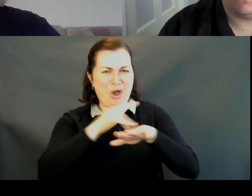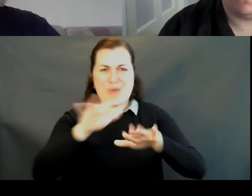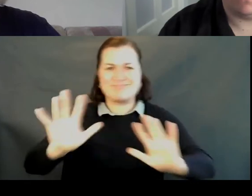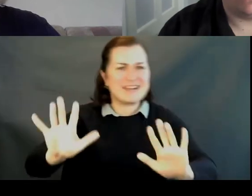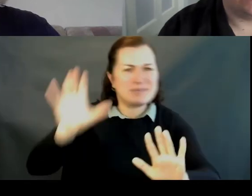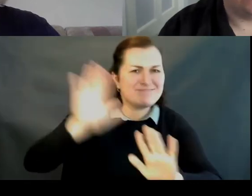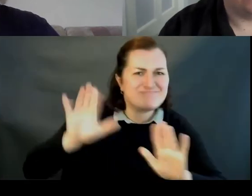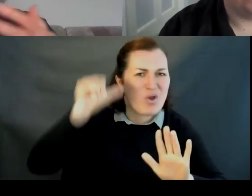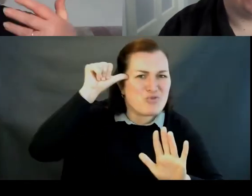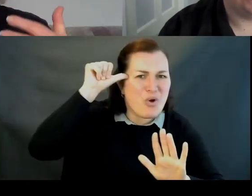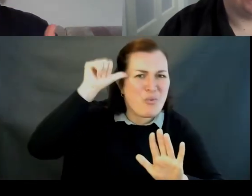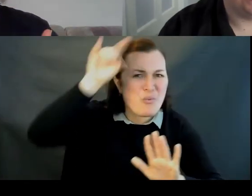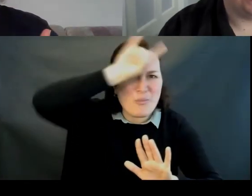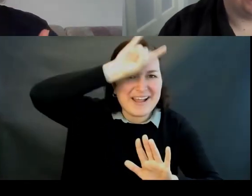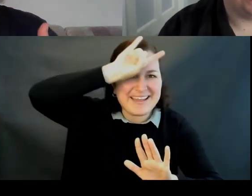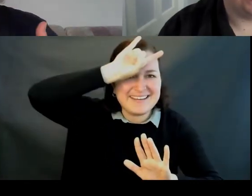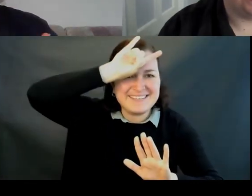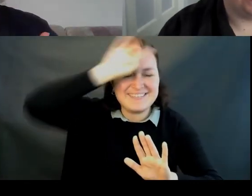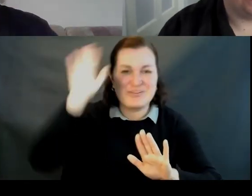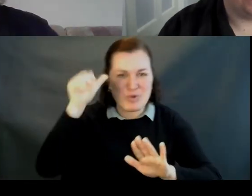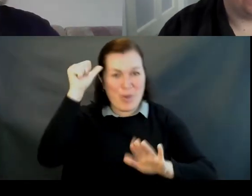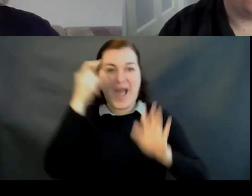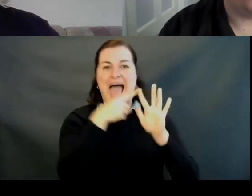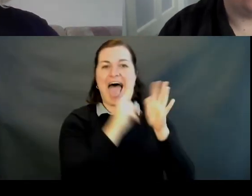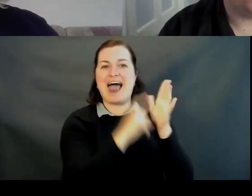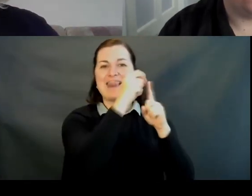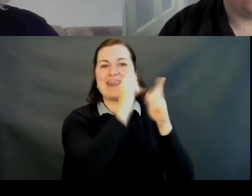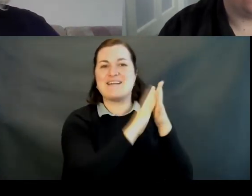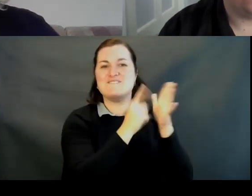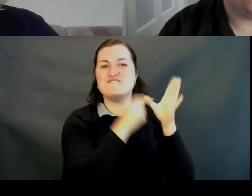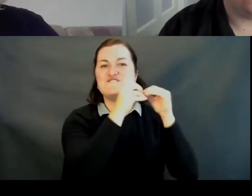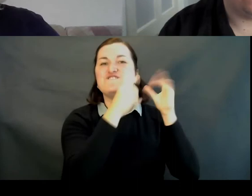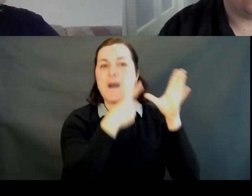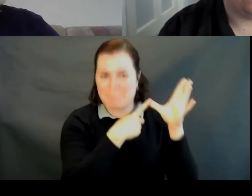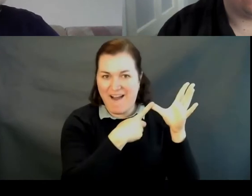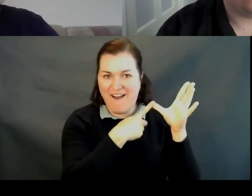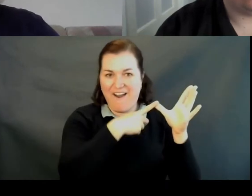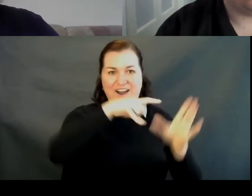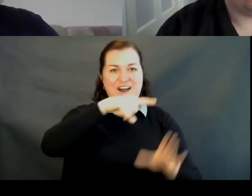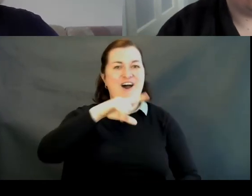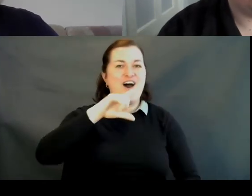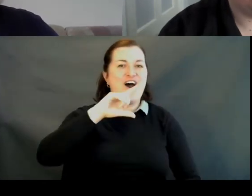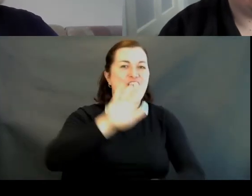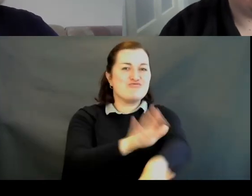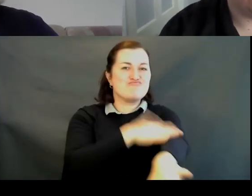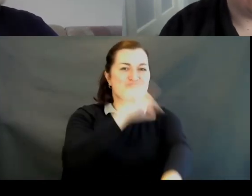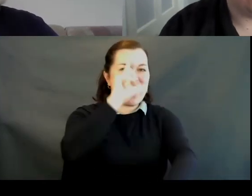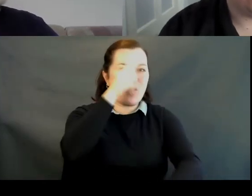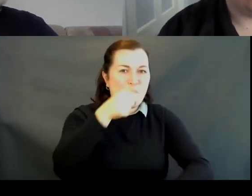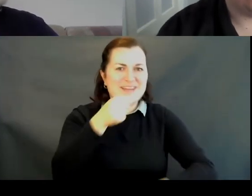No, I think most people know wicked. You would know that Elphaba is a green witch. We often had lots of young people in